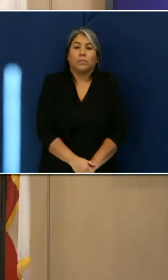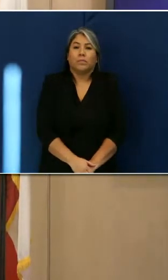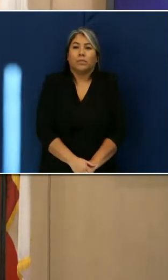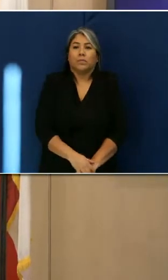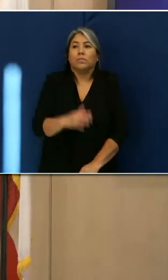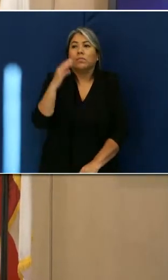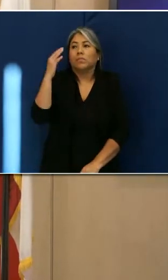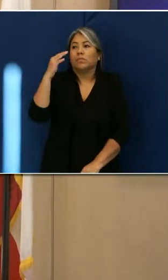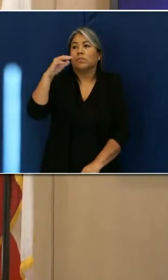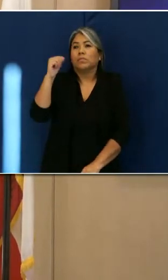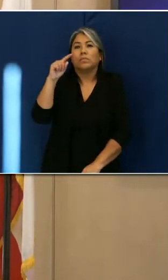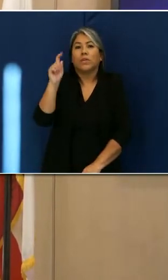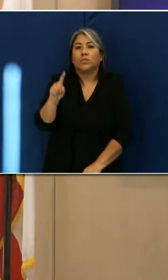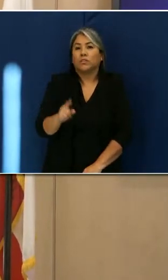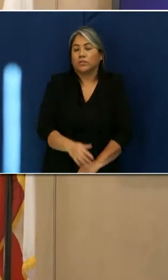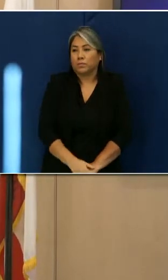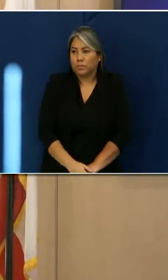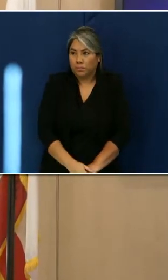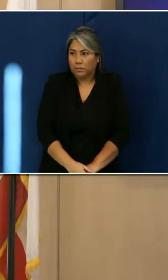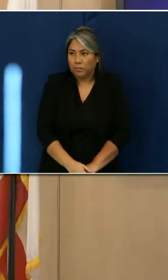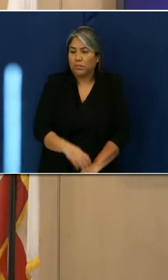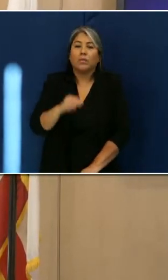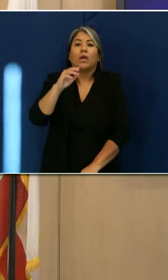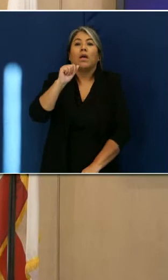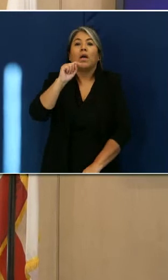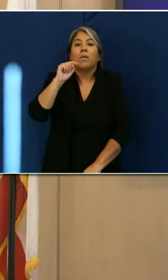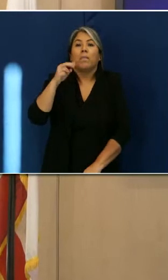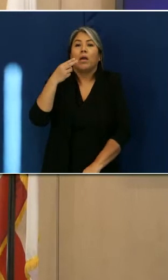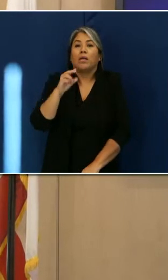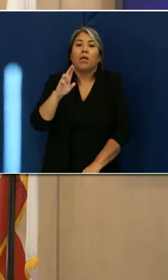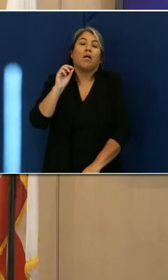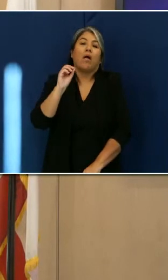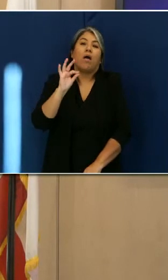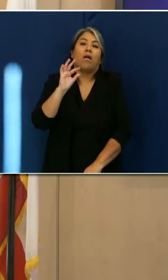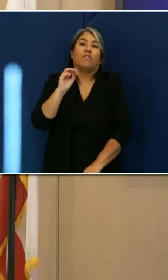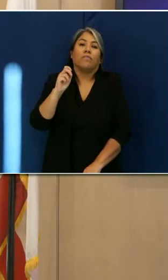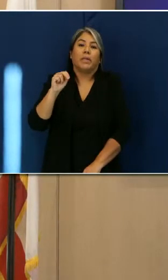Okay, we'll go to the next question. Matt Hoffman, KPBS.